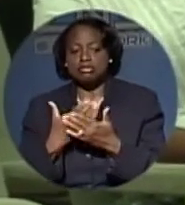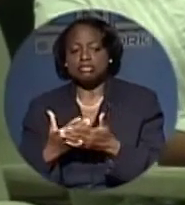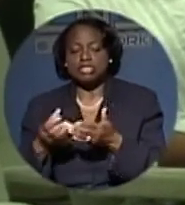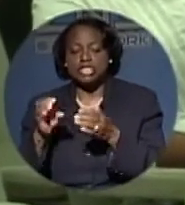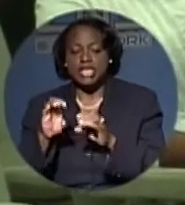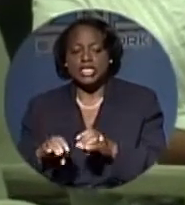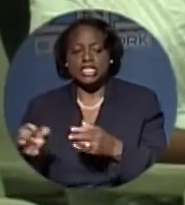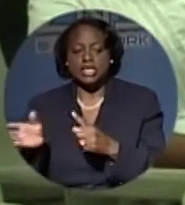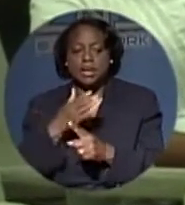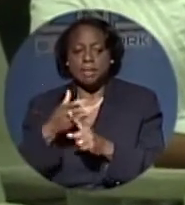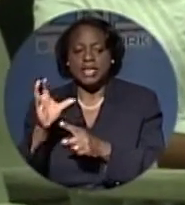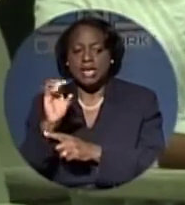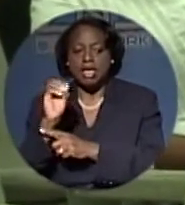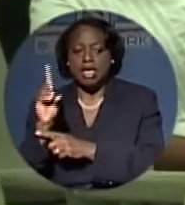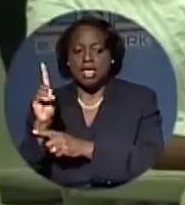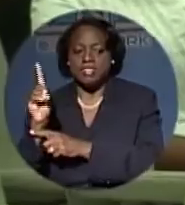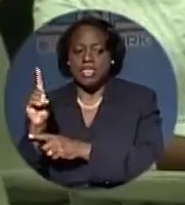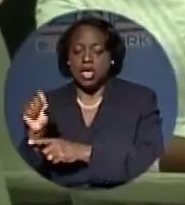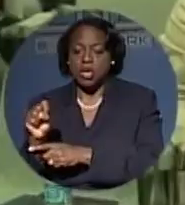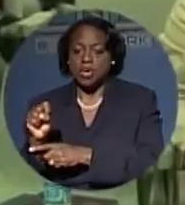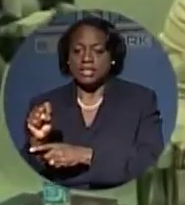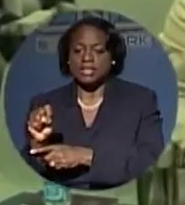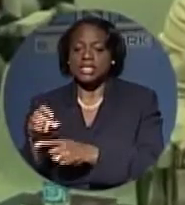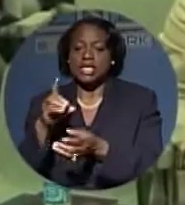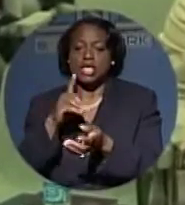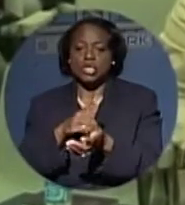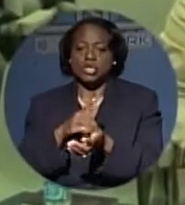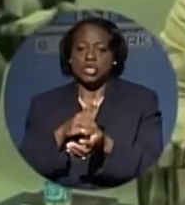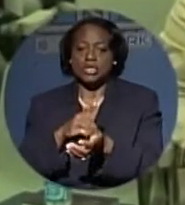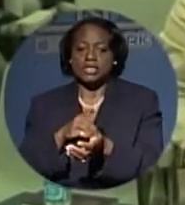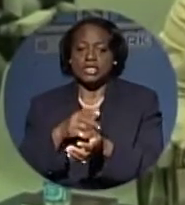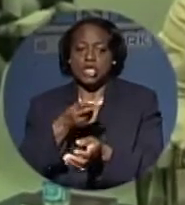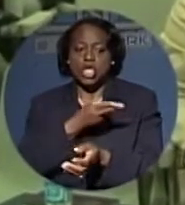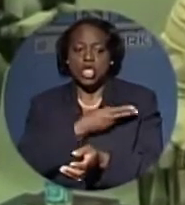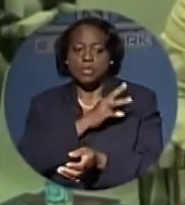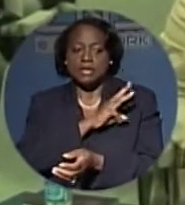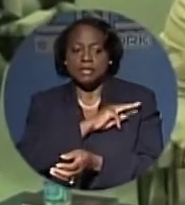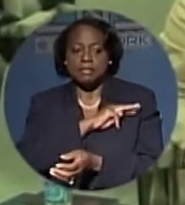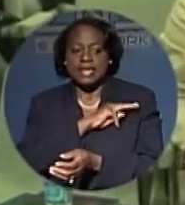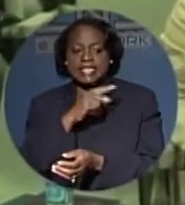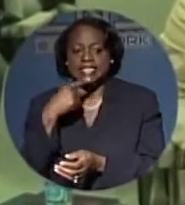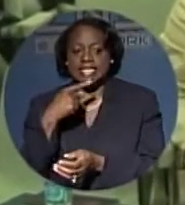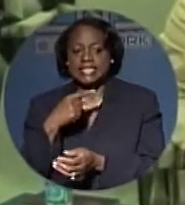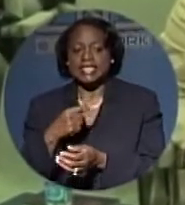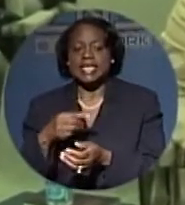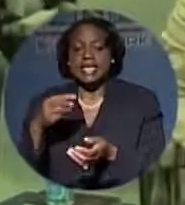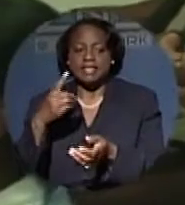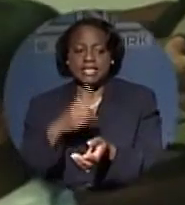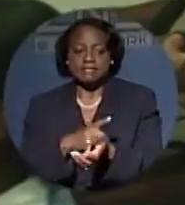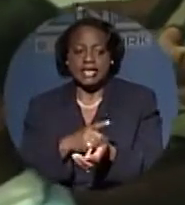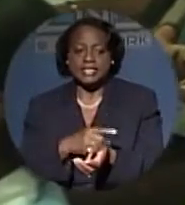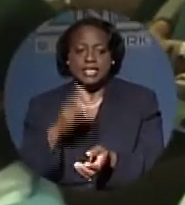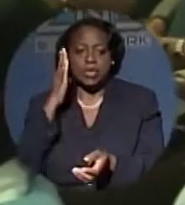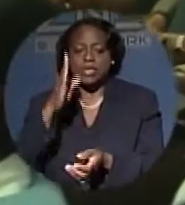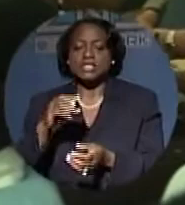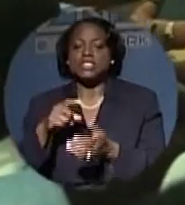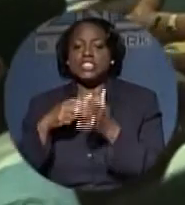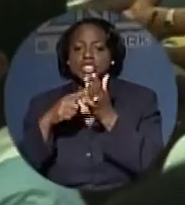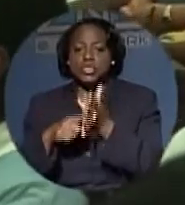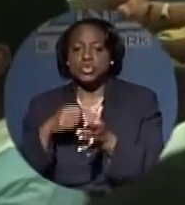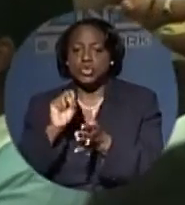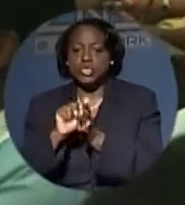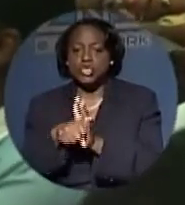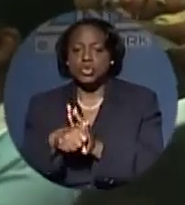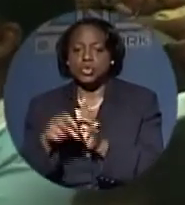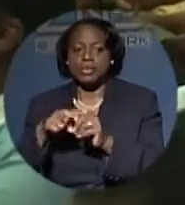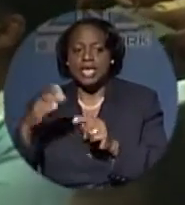This according to the Minister of Health, Dr. Hubert Minnis, who says the HPV vaccine will soon be introduced locally. The vaccine, he says, is